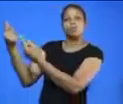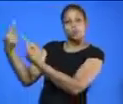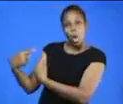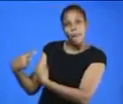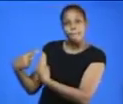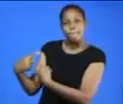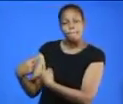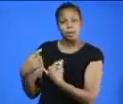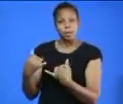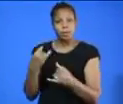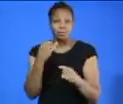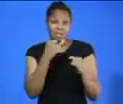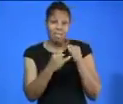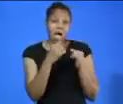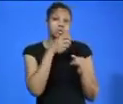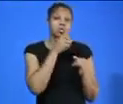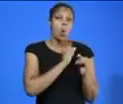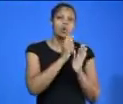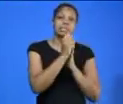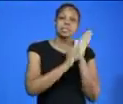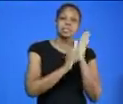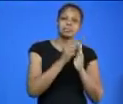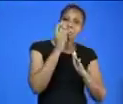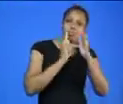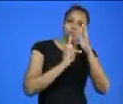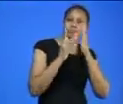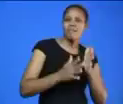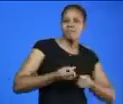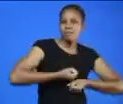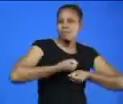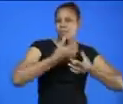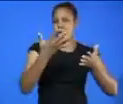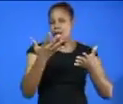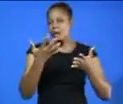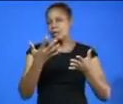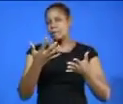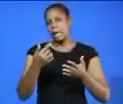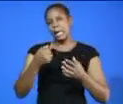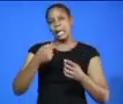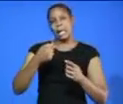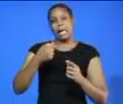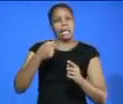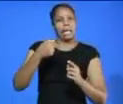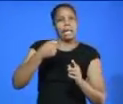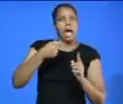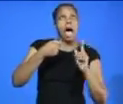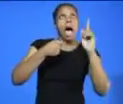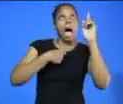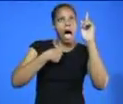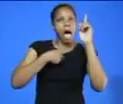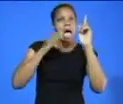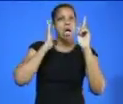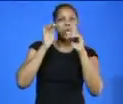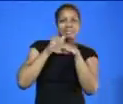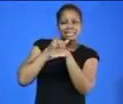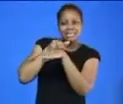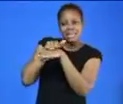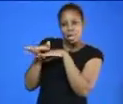prophet declared, "I will send you Elijah the